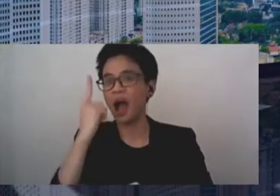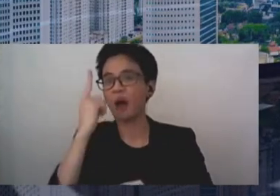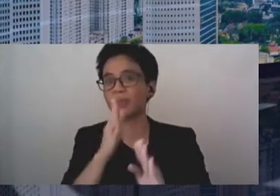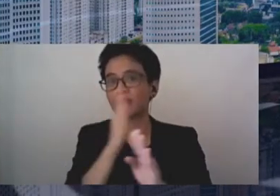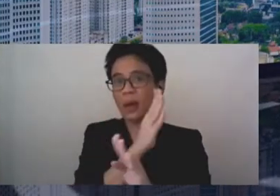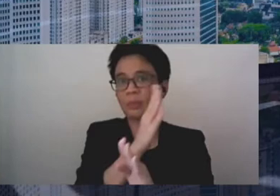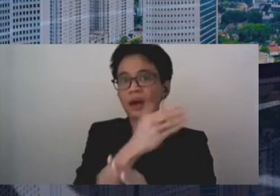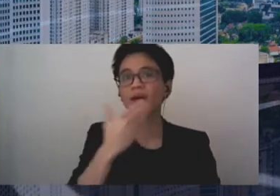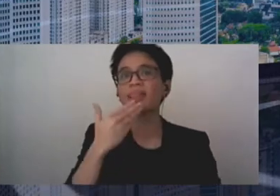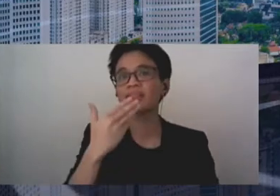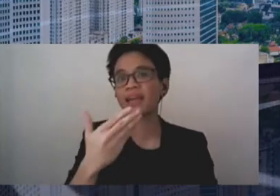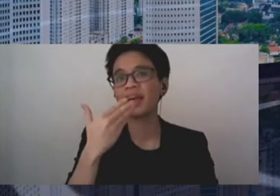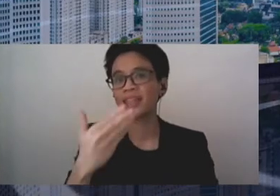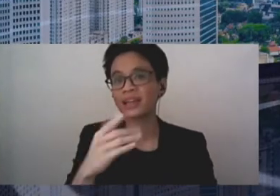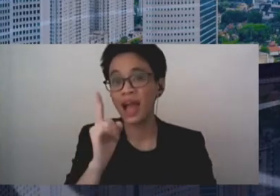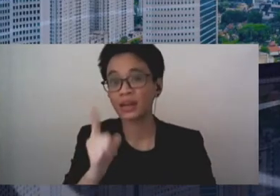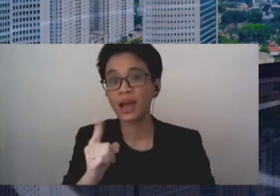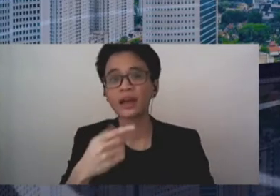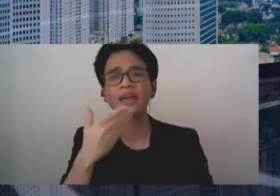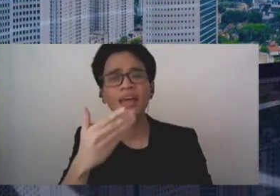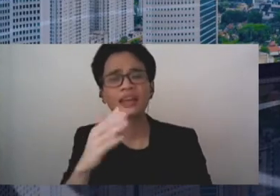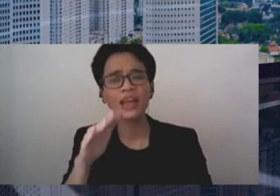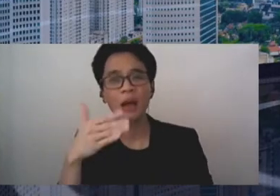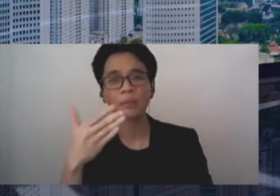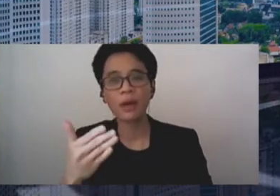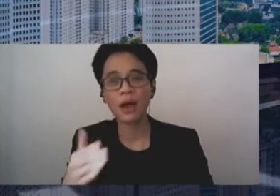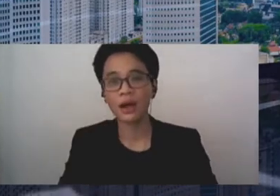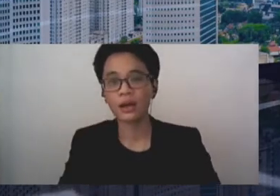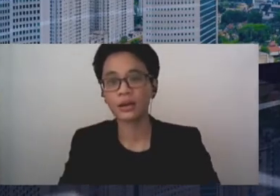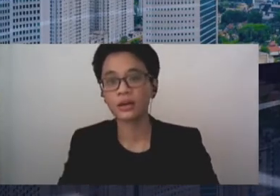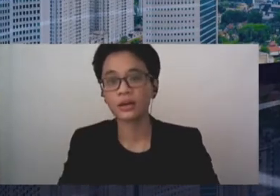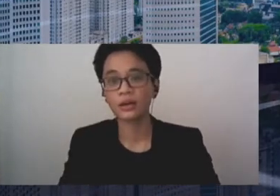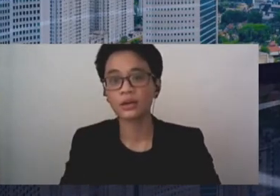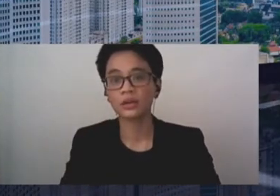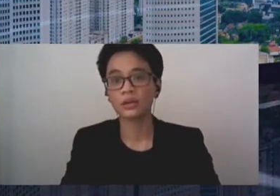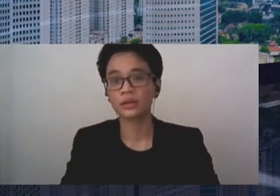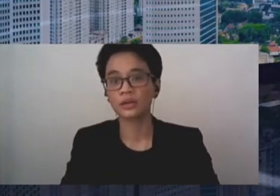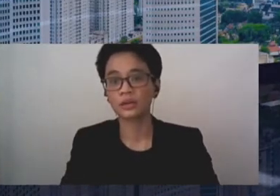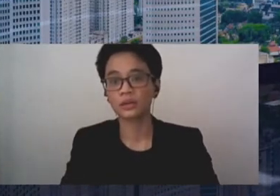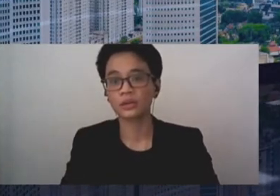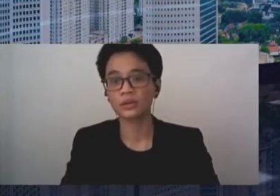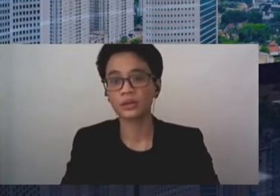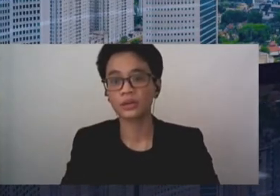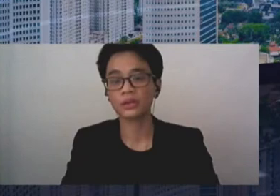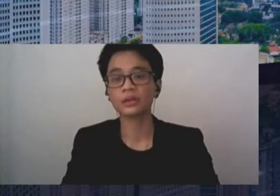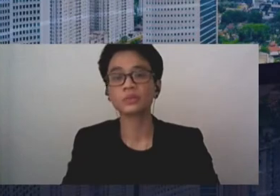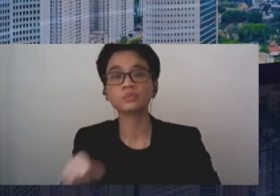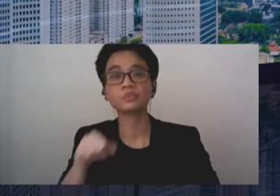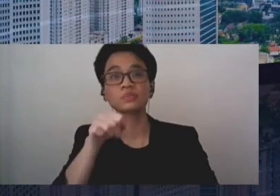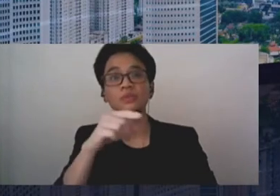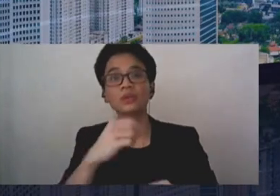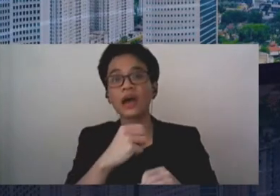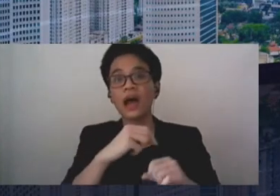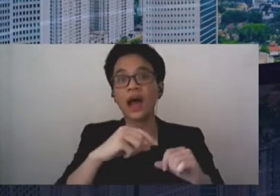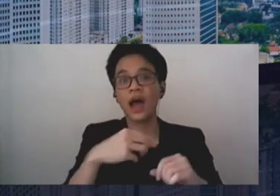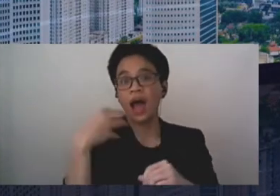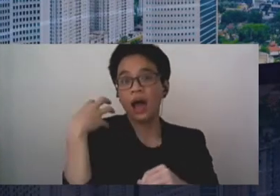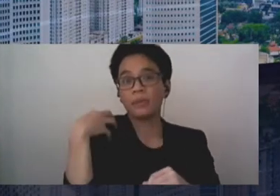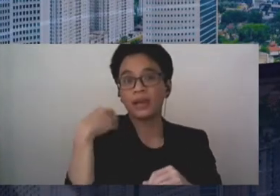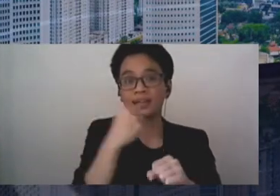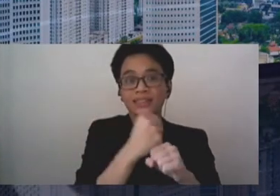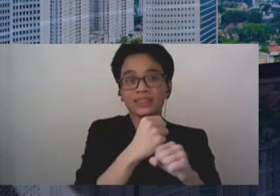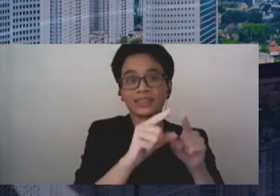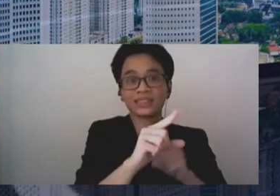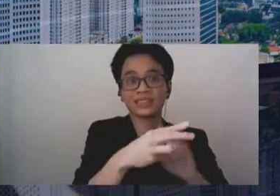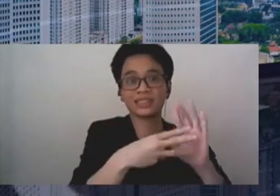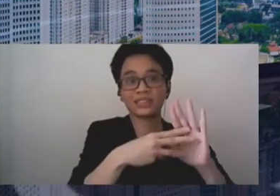for today. And the question is it true or false? An American gymnast with wooden prosthetic leg won